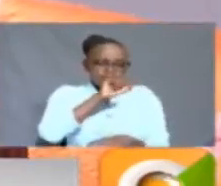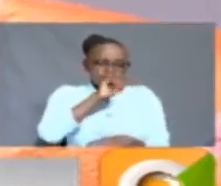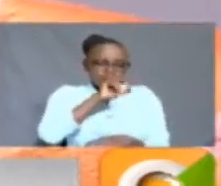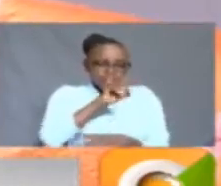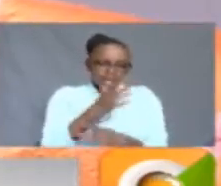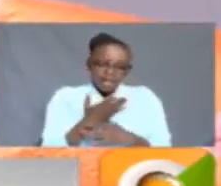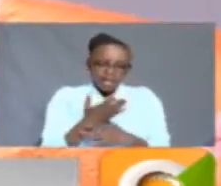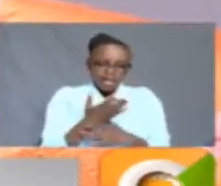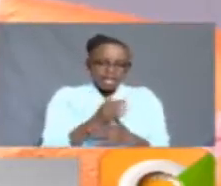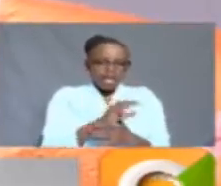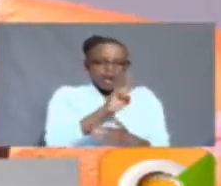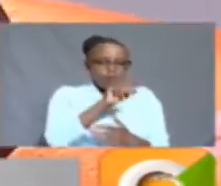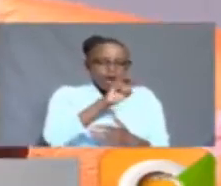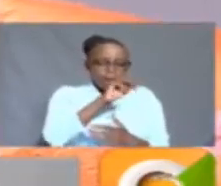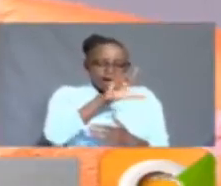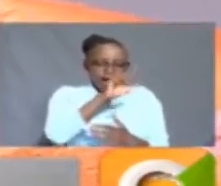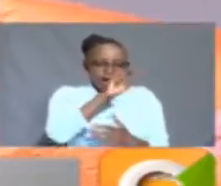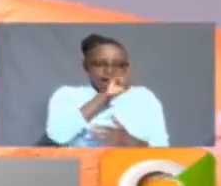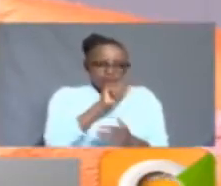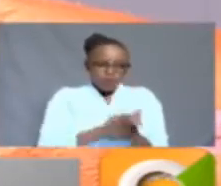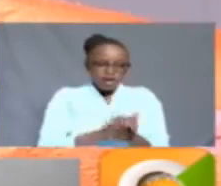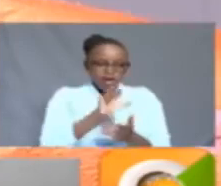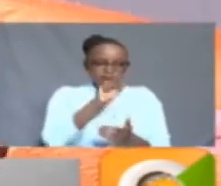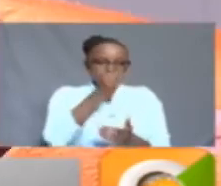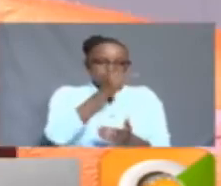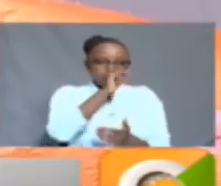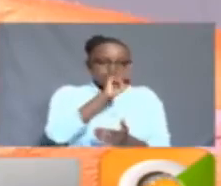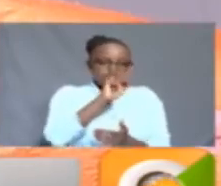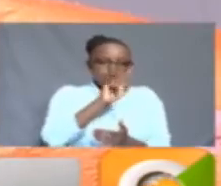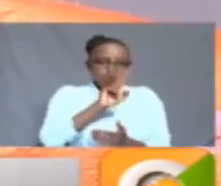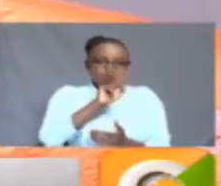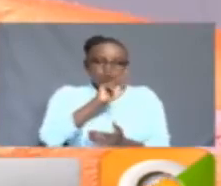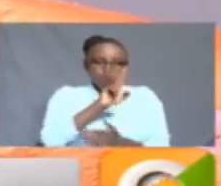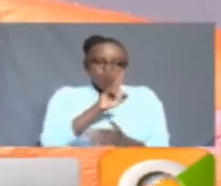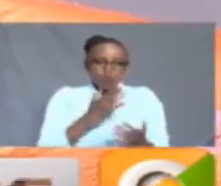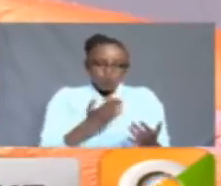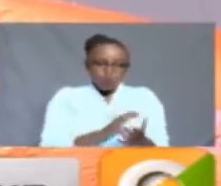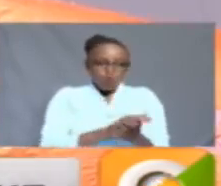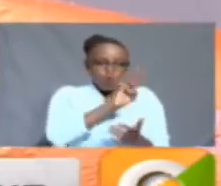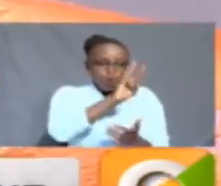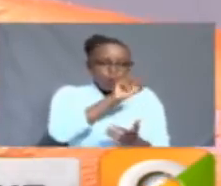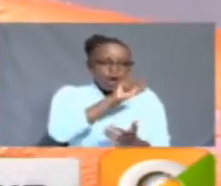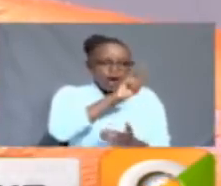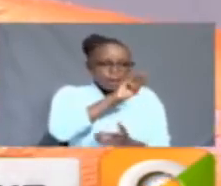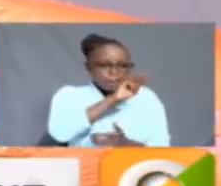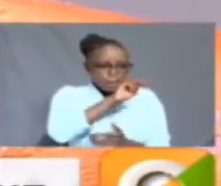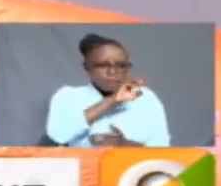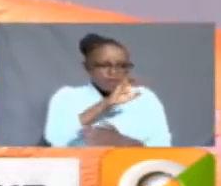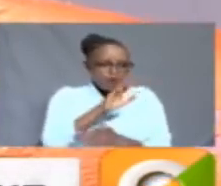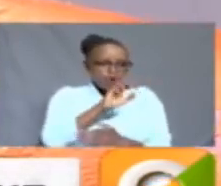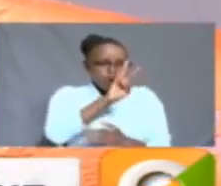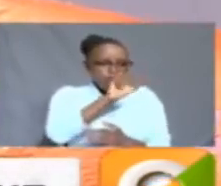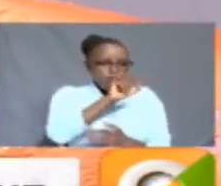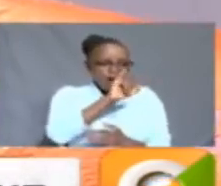late Wamalwa, Joseph Martin Shukuku, yeah, Elon Wameo, Wasike